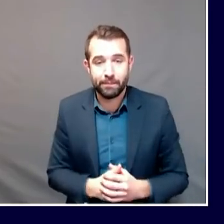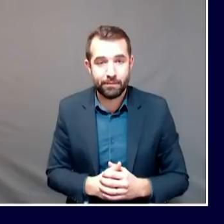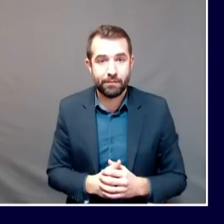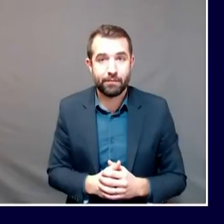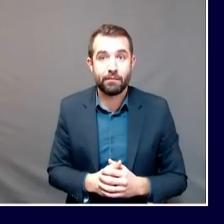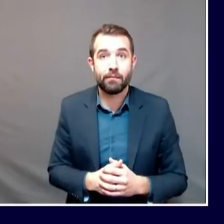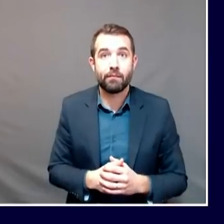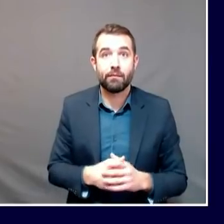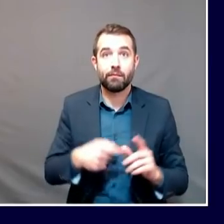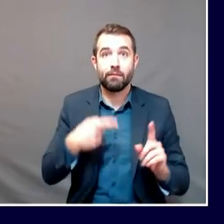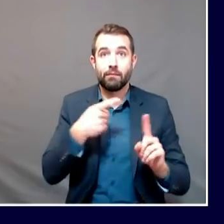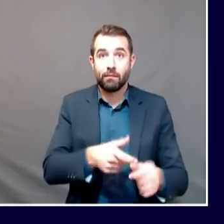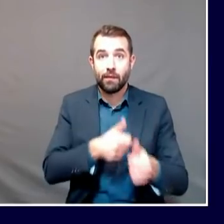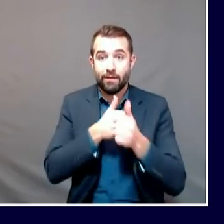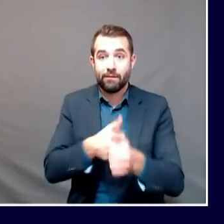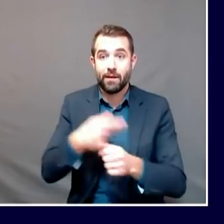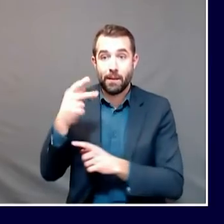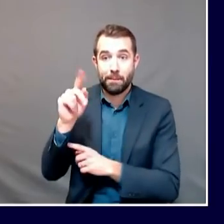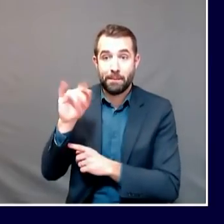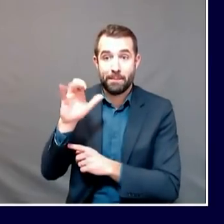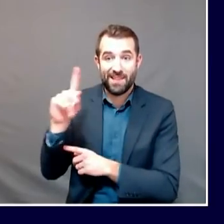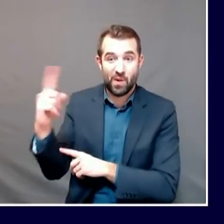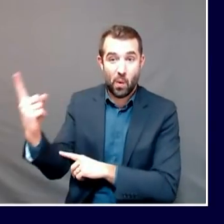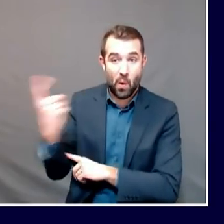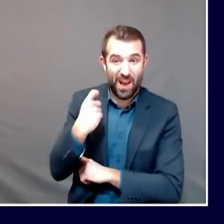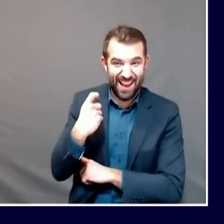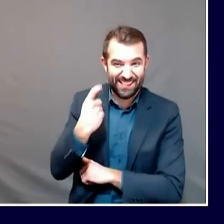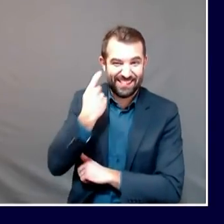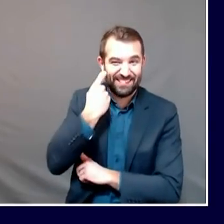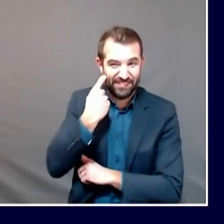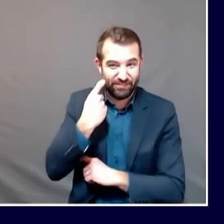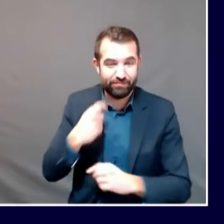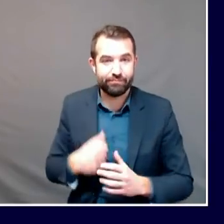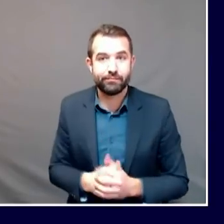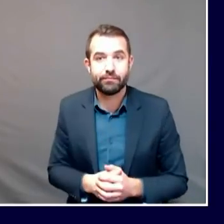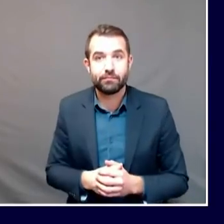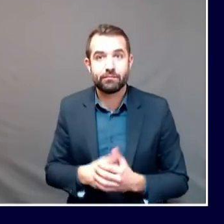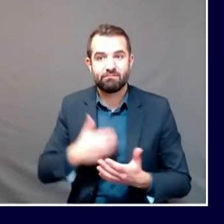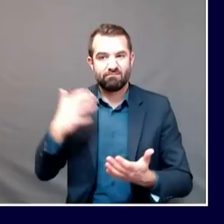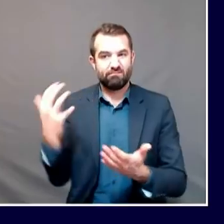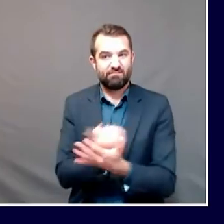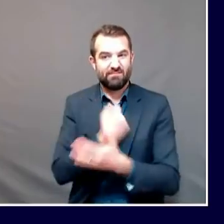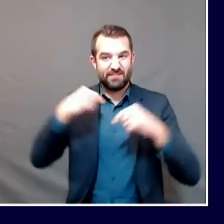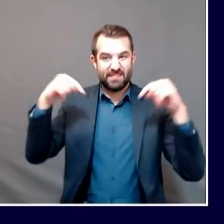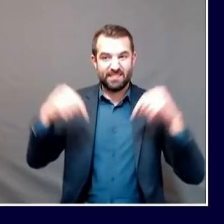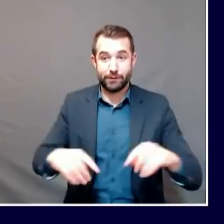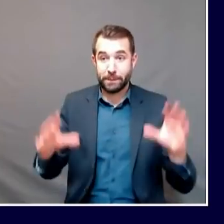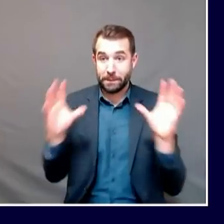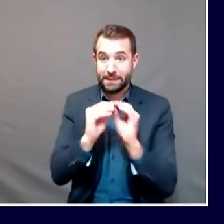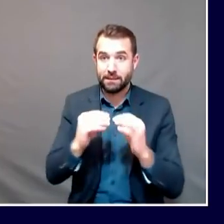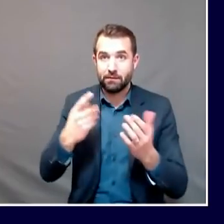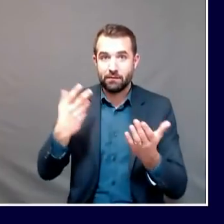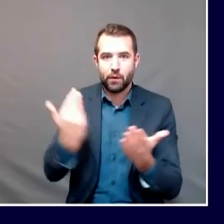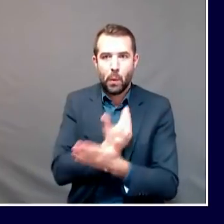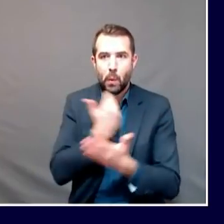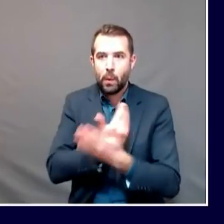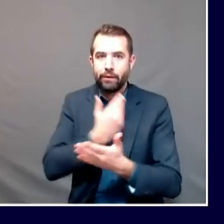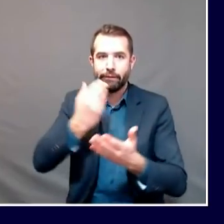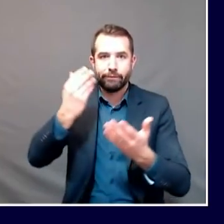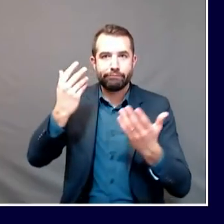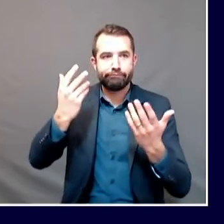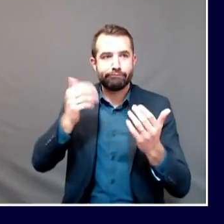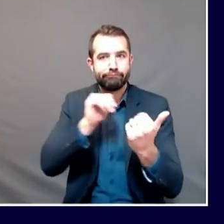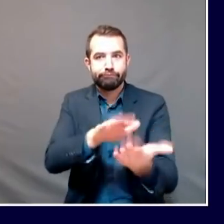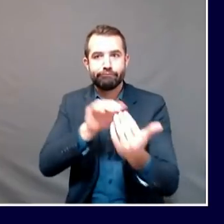question, we're going to start trying to find new, different, and additional ways to empower and instill confidence in the